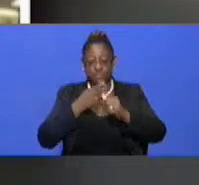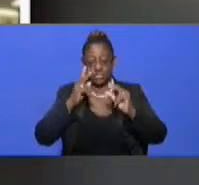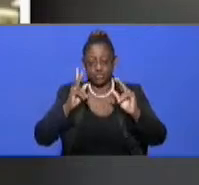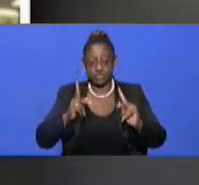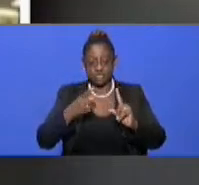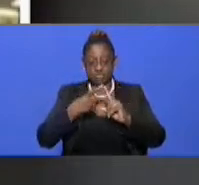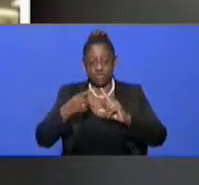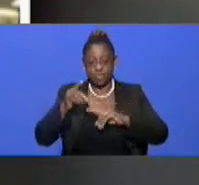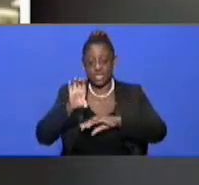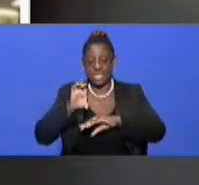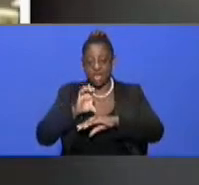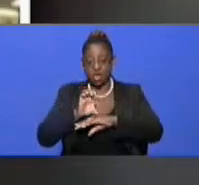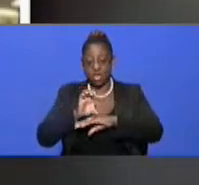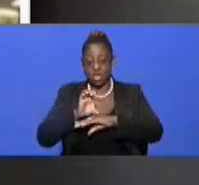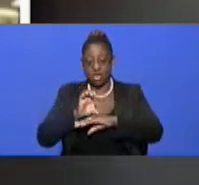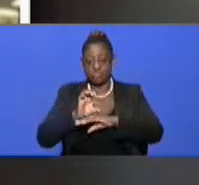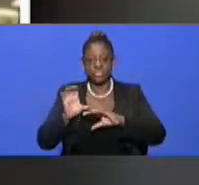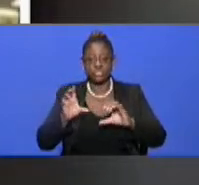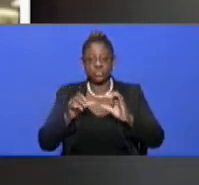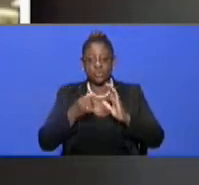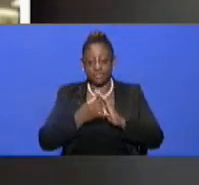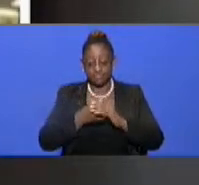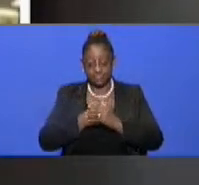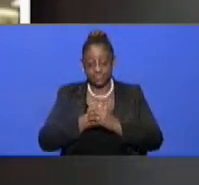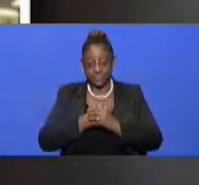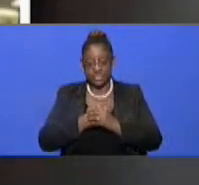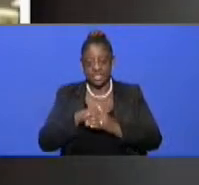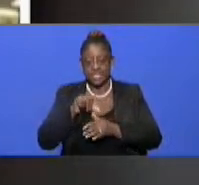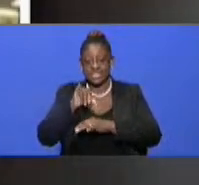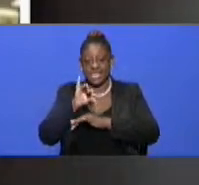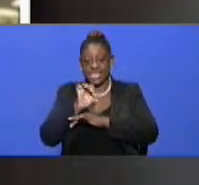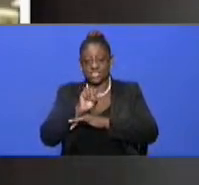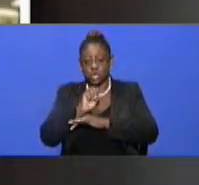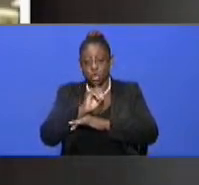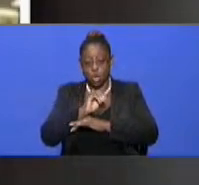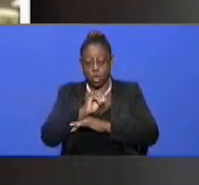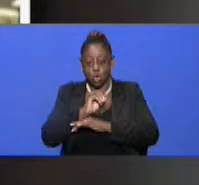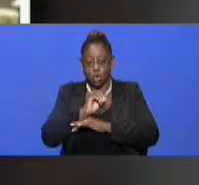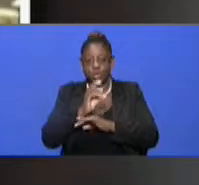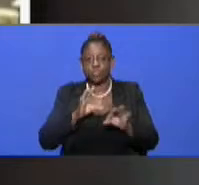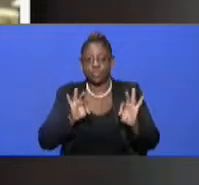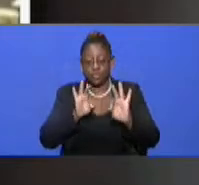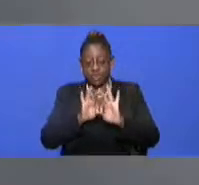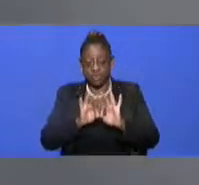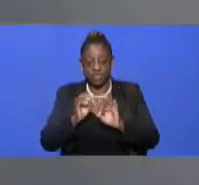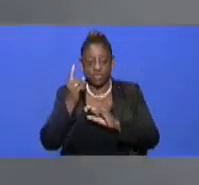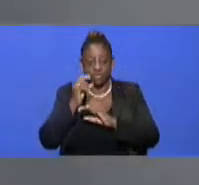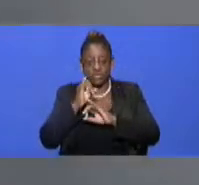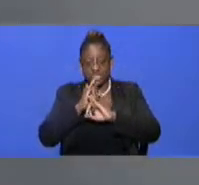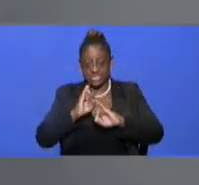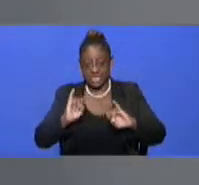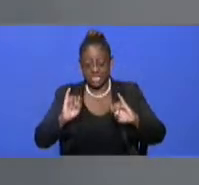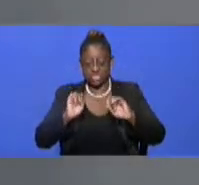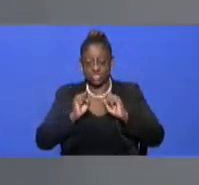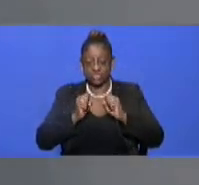from a CARICOM country to ever do so. The ISO Council is critical in developing international